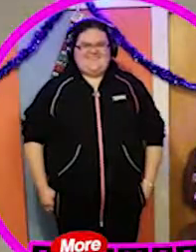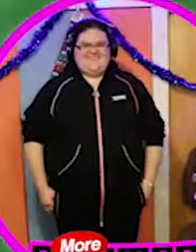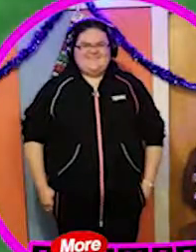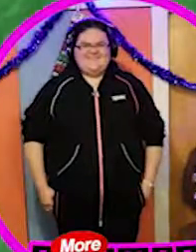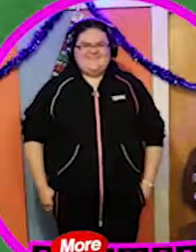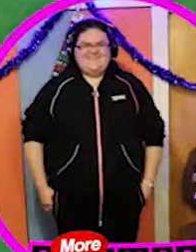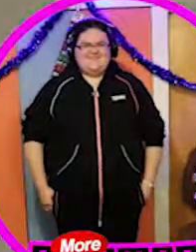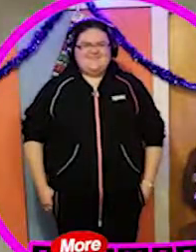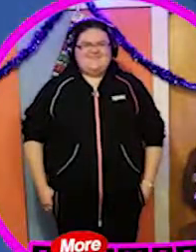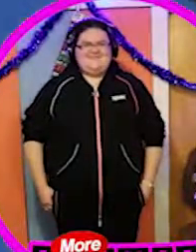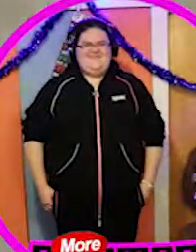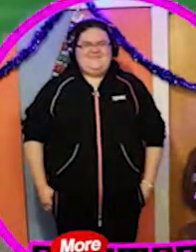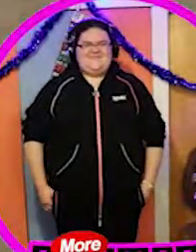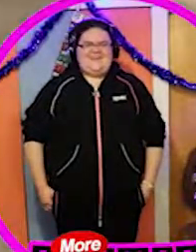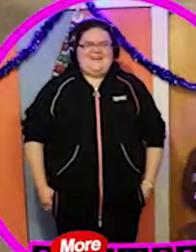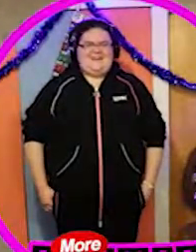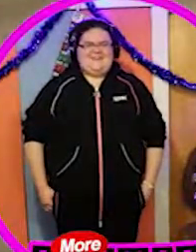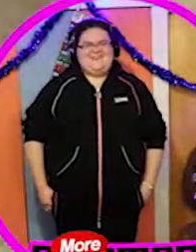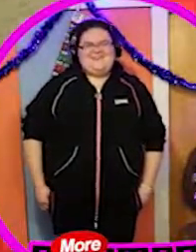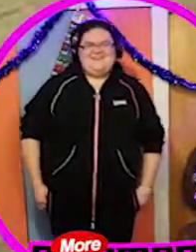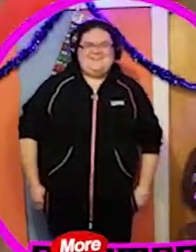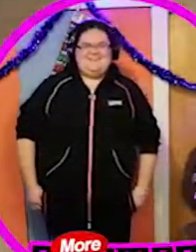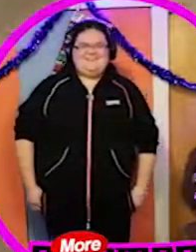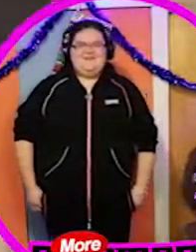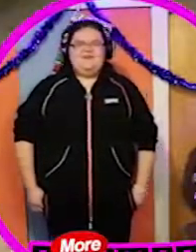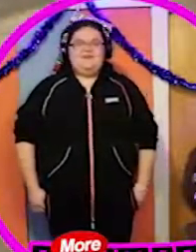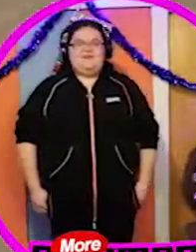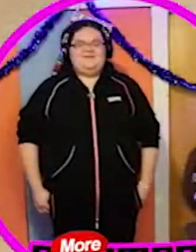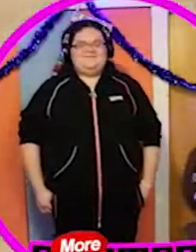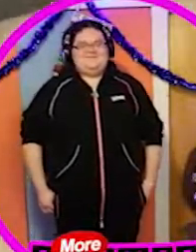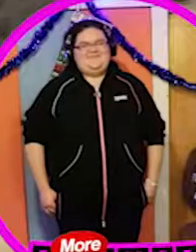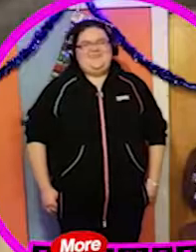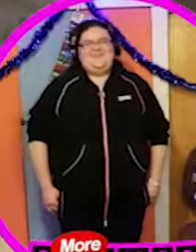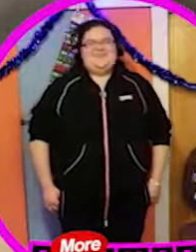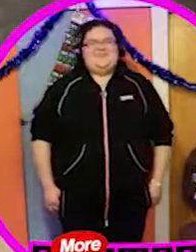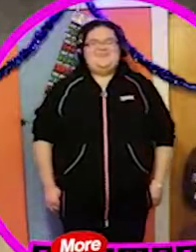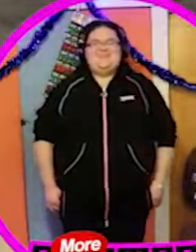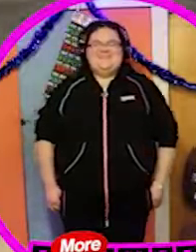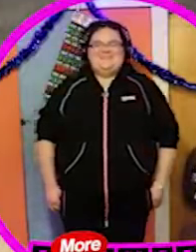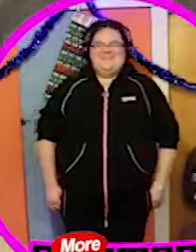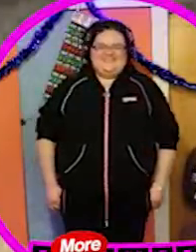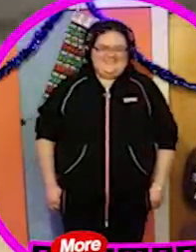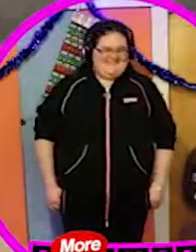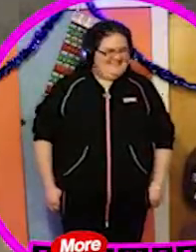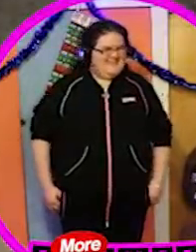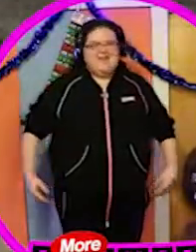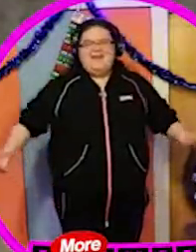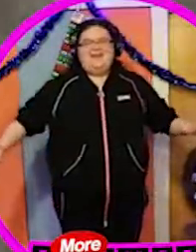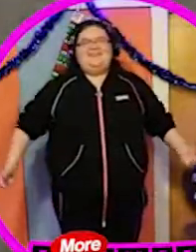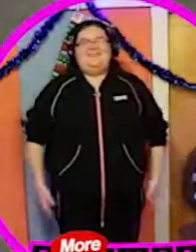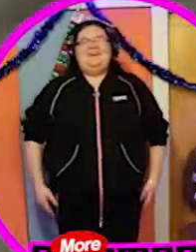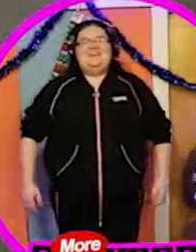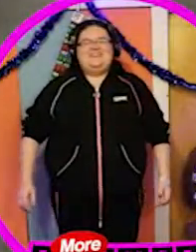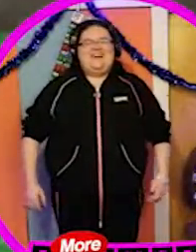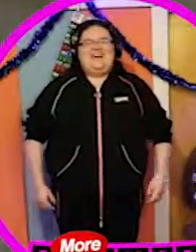Do you ever ratio yourself? Yes. Honestly, I just did. I ratioed myself. What's wrong with myself?